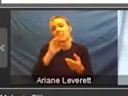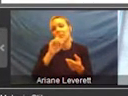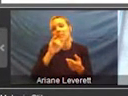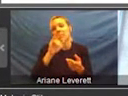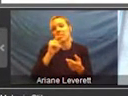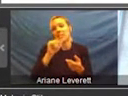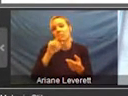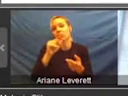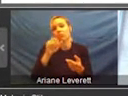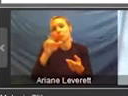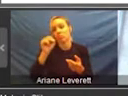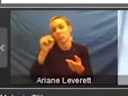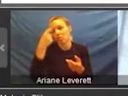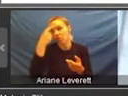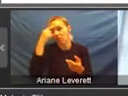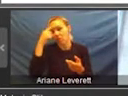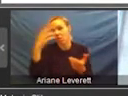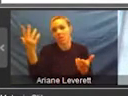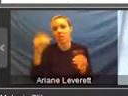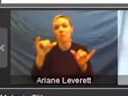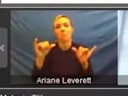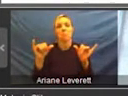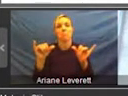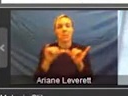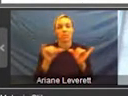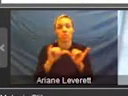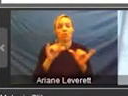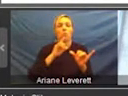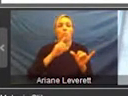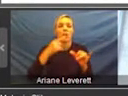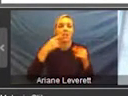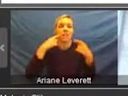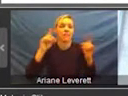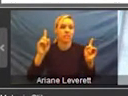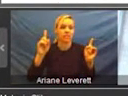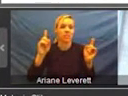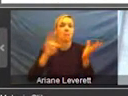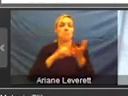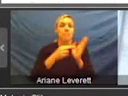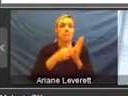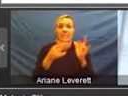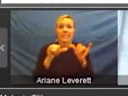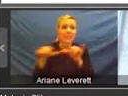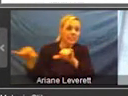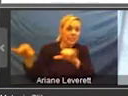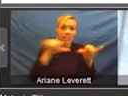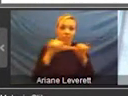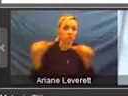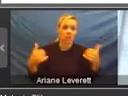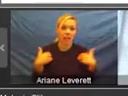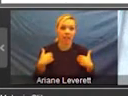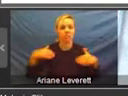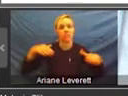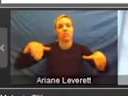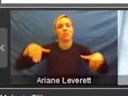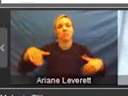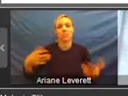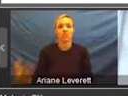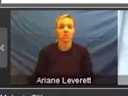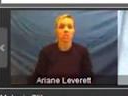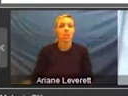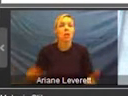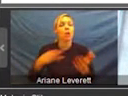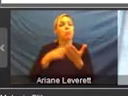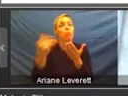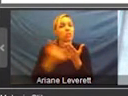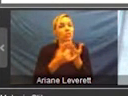this shows that these standards are not available yet. So there might be projects and aspects of ICT for education